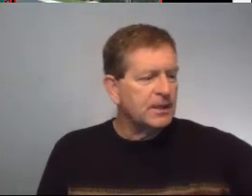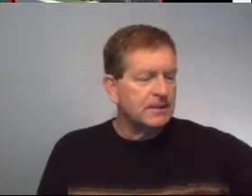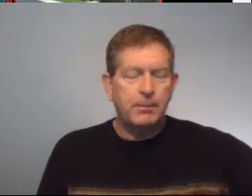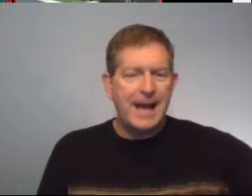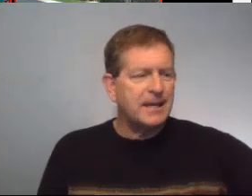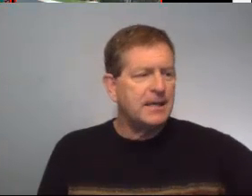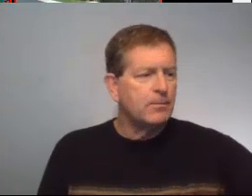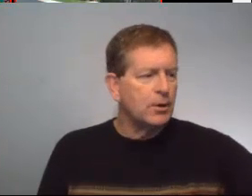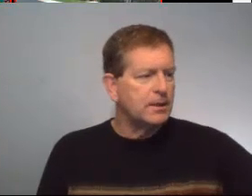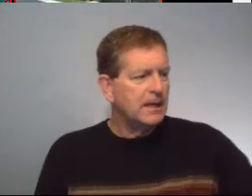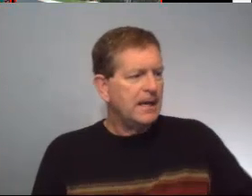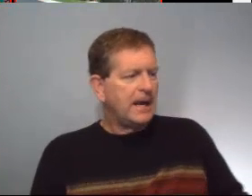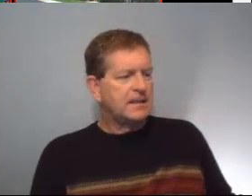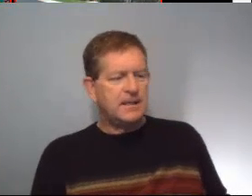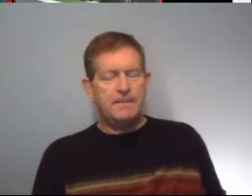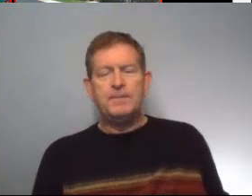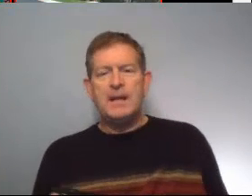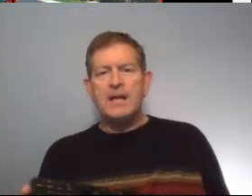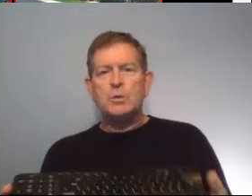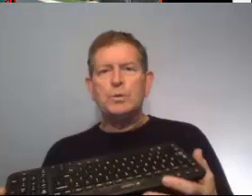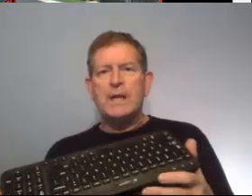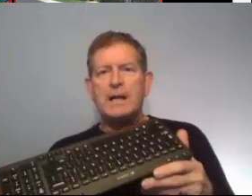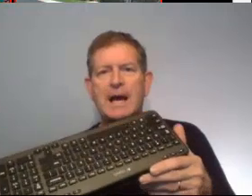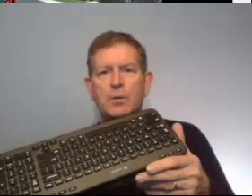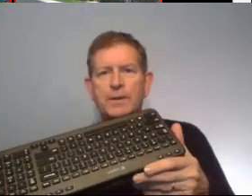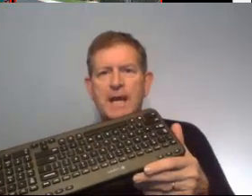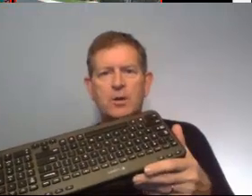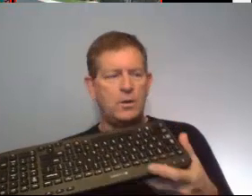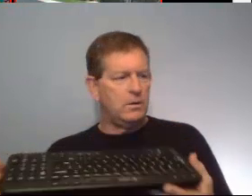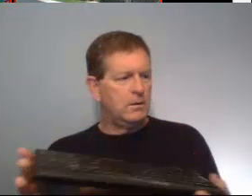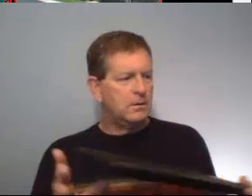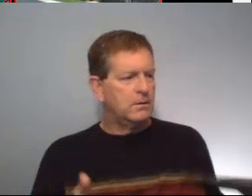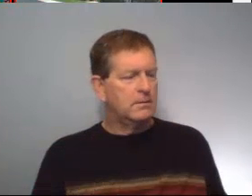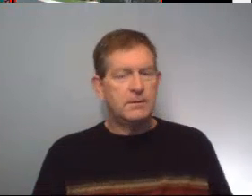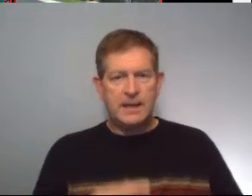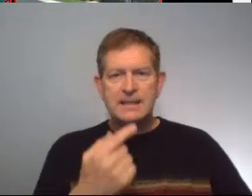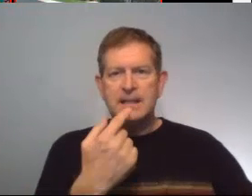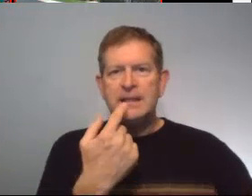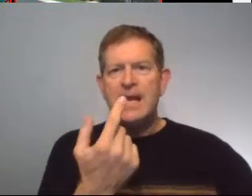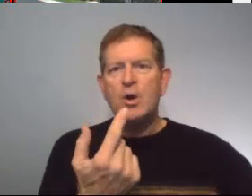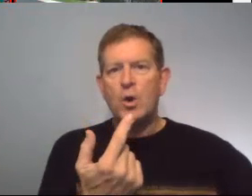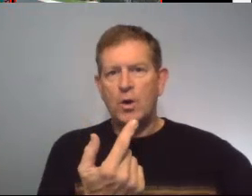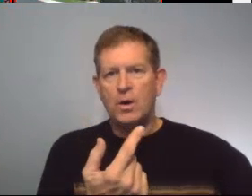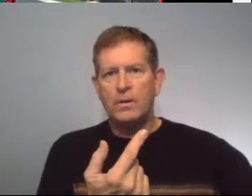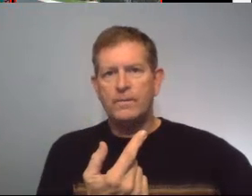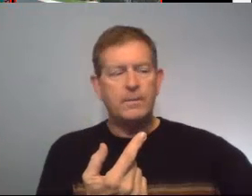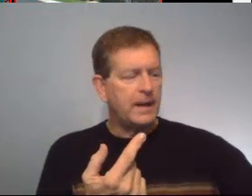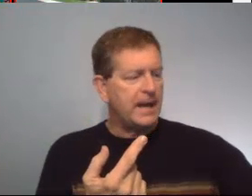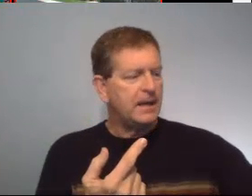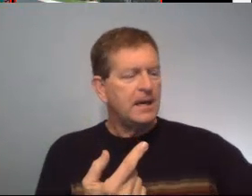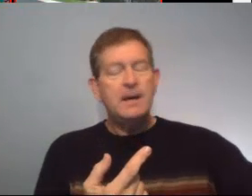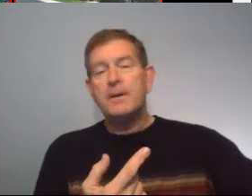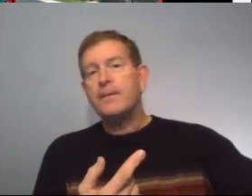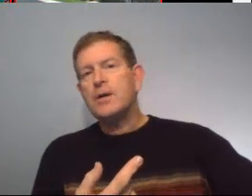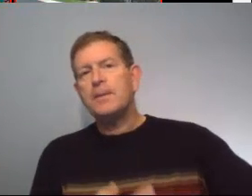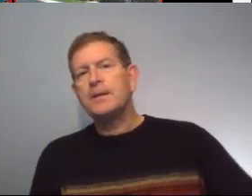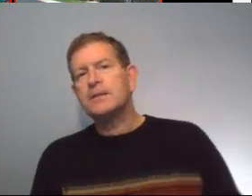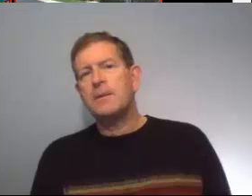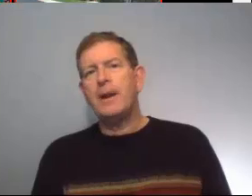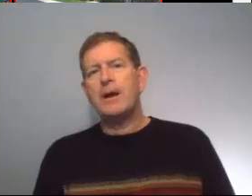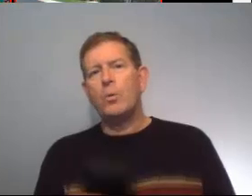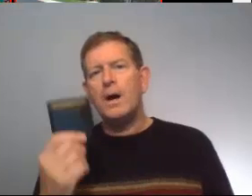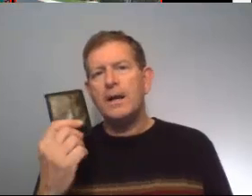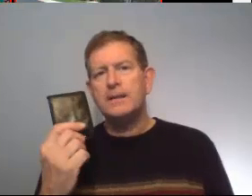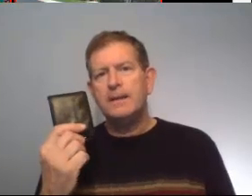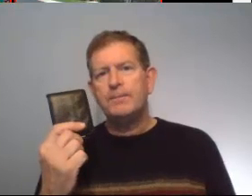about this as a black keyboard, I could say es un teclado negro. Okay, I said negro for black. But if I'm talking about this